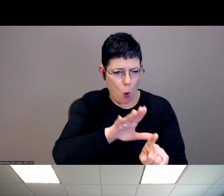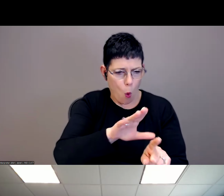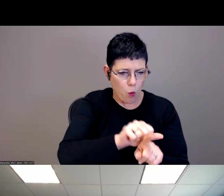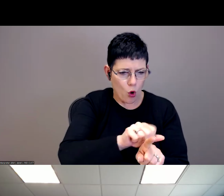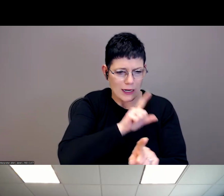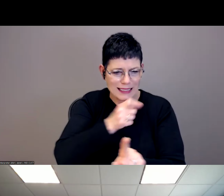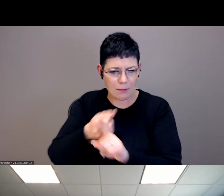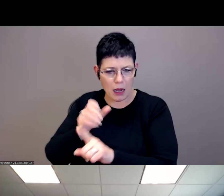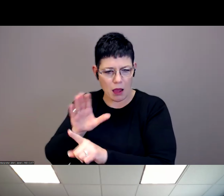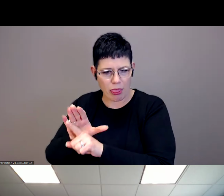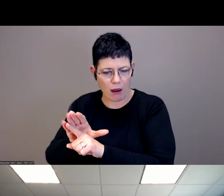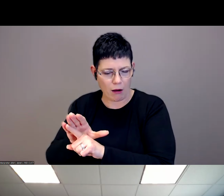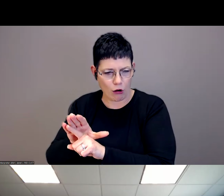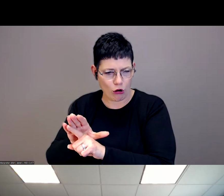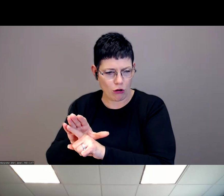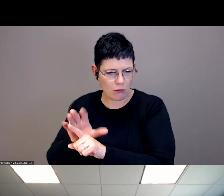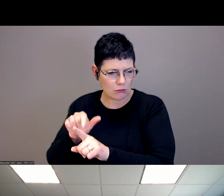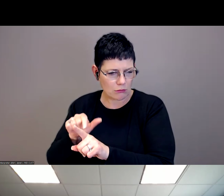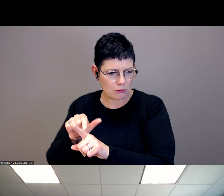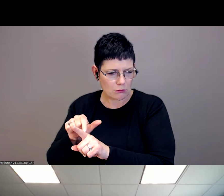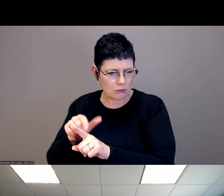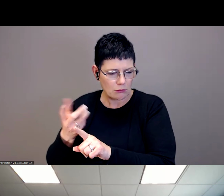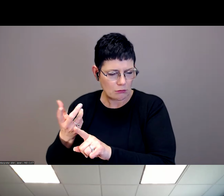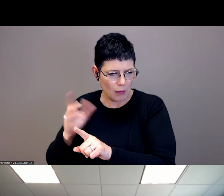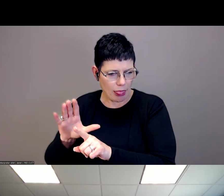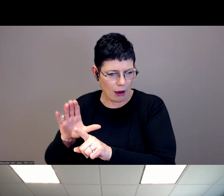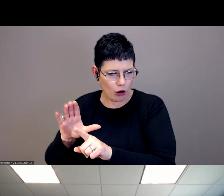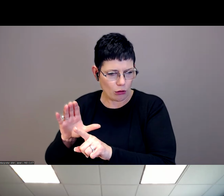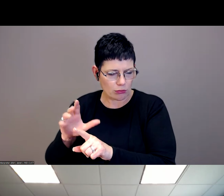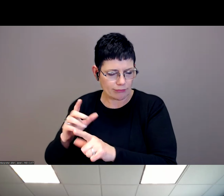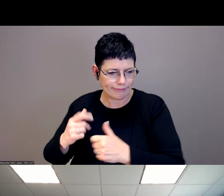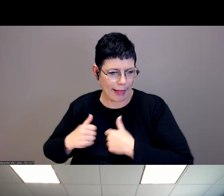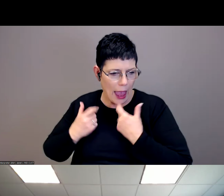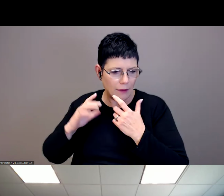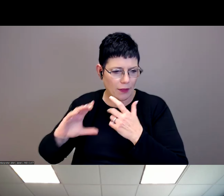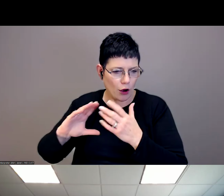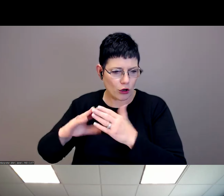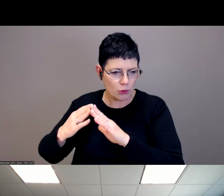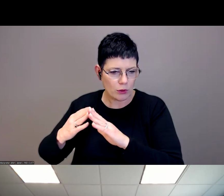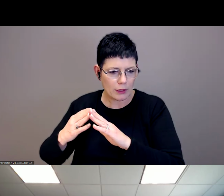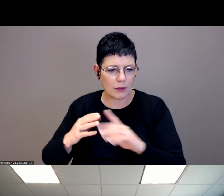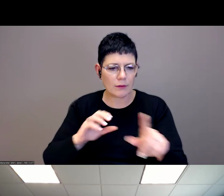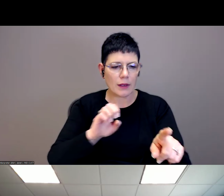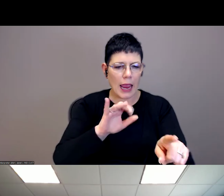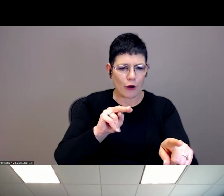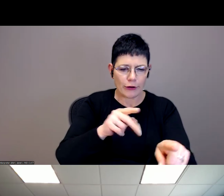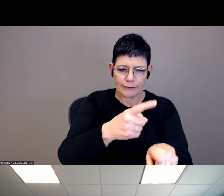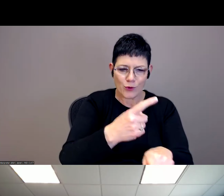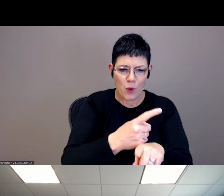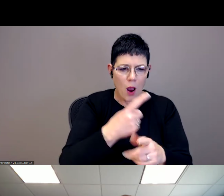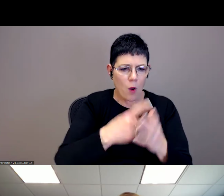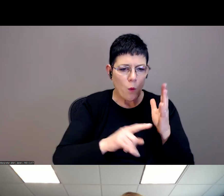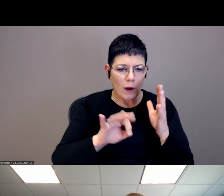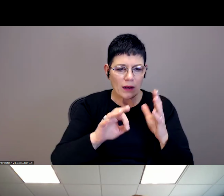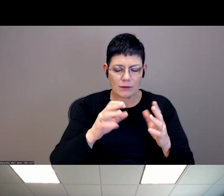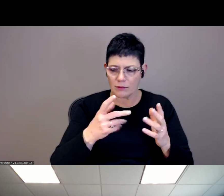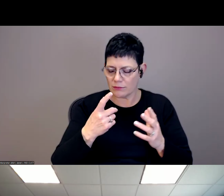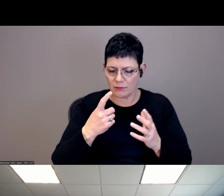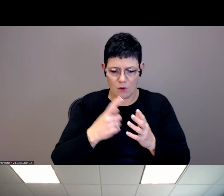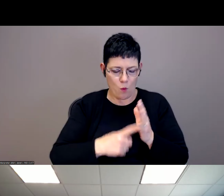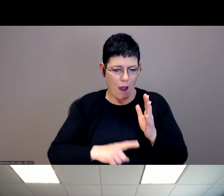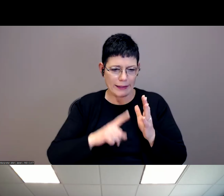to engagement. So I think that can also be an important part of that. Yeah. Sophia, and what is people's incentive to show